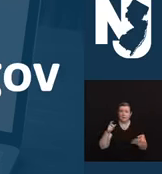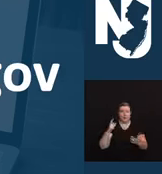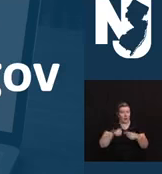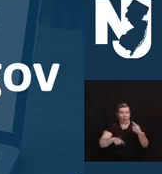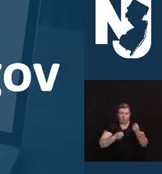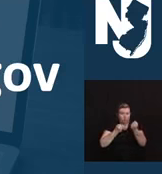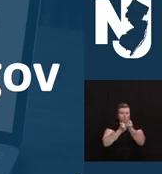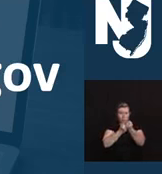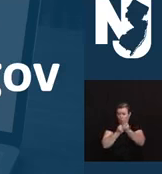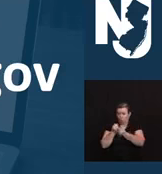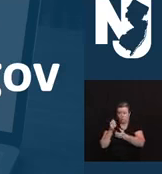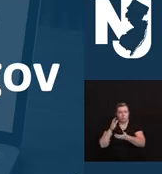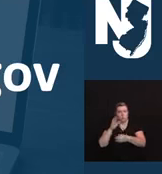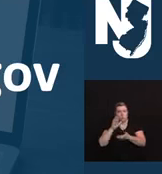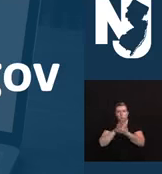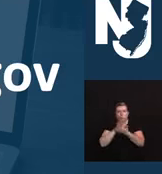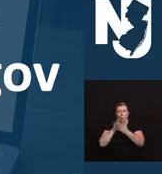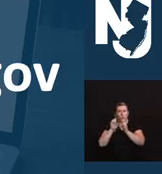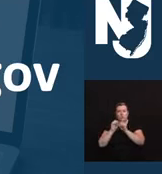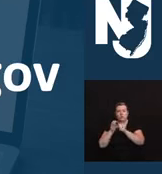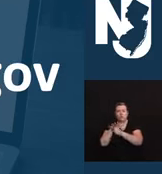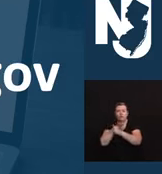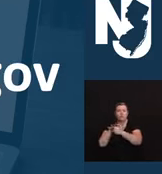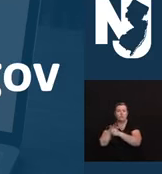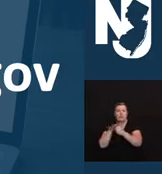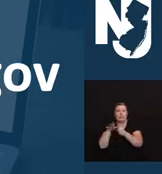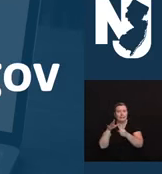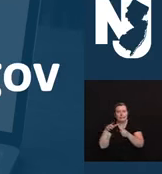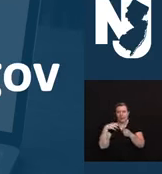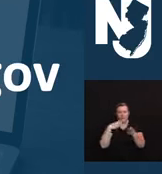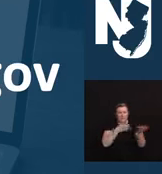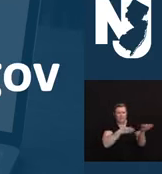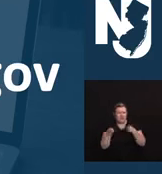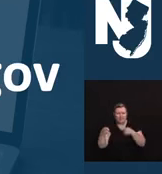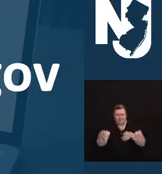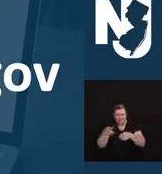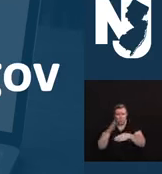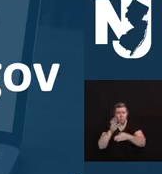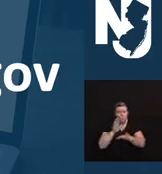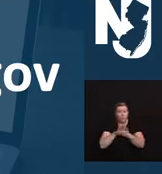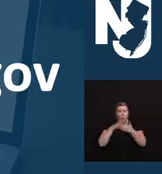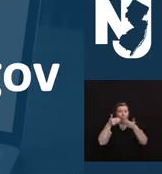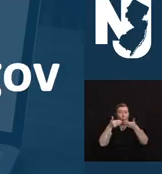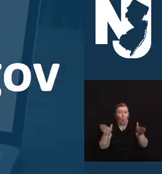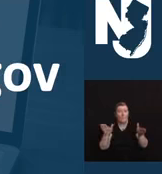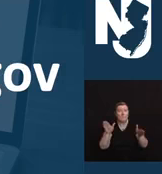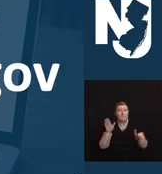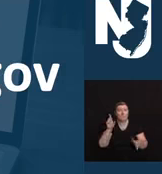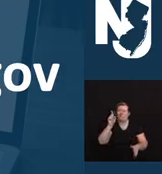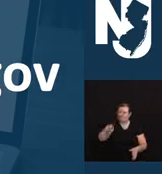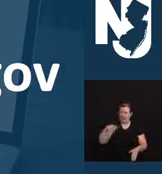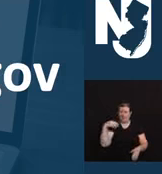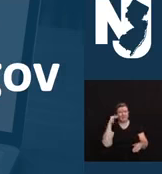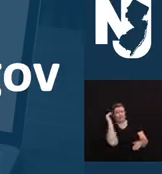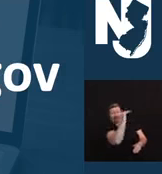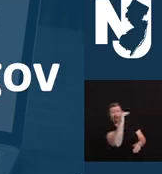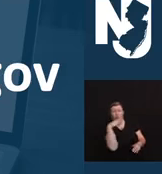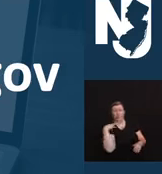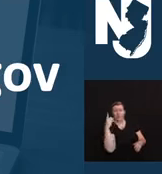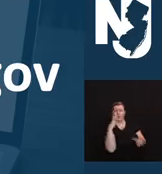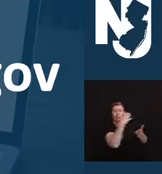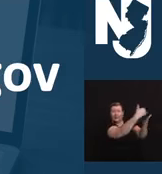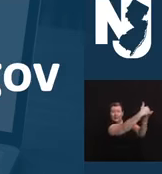districts in their plans for the upcoming school year without help from Washington. We are staring directly at a $1